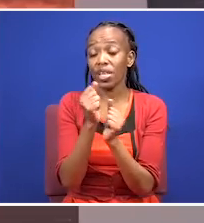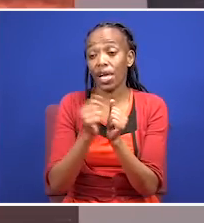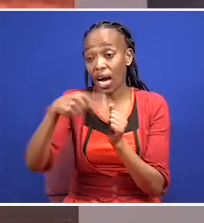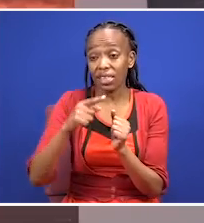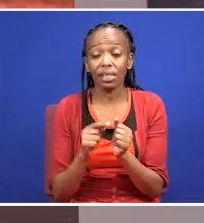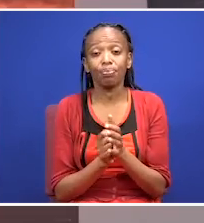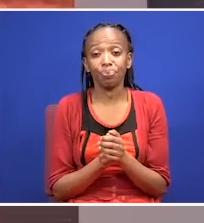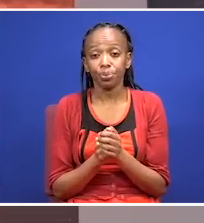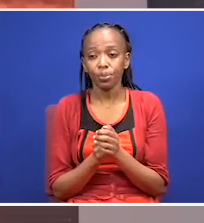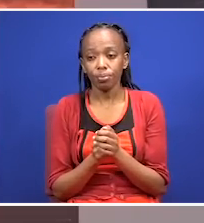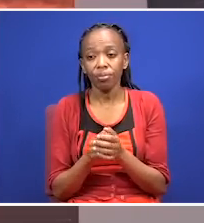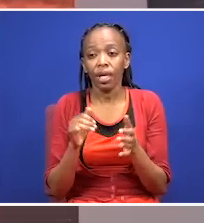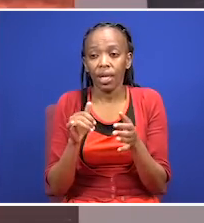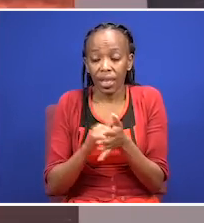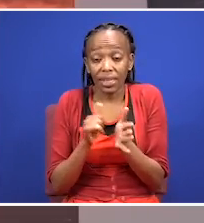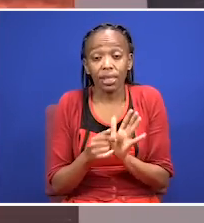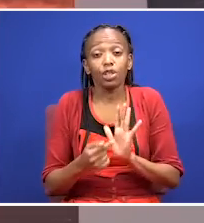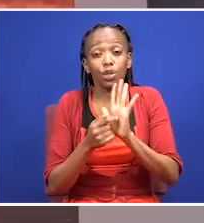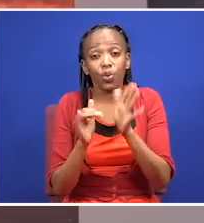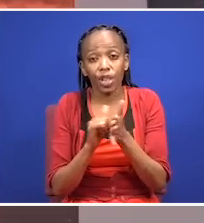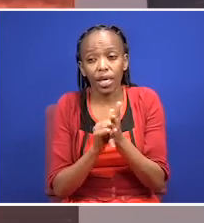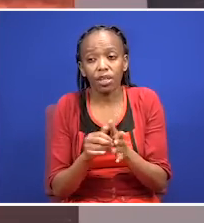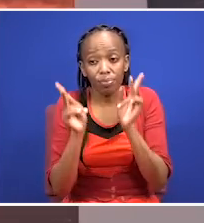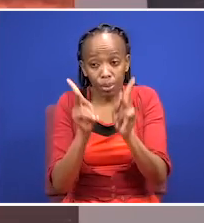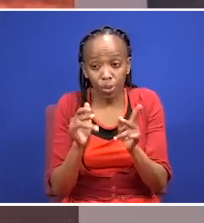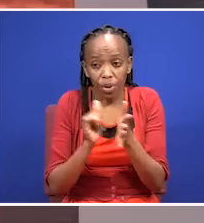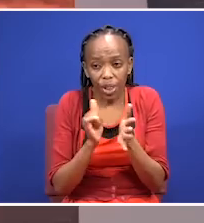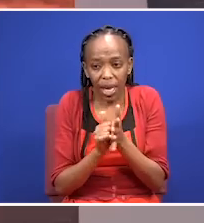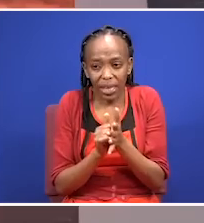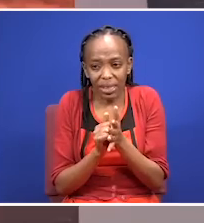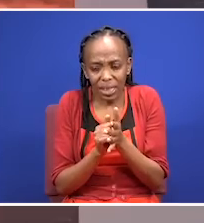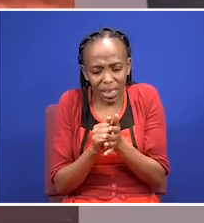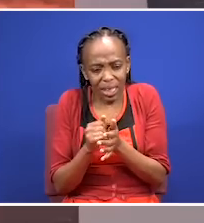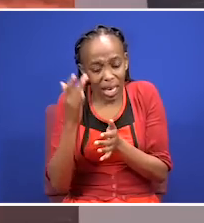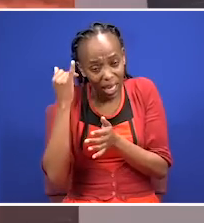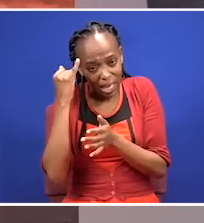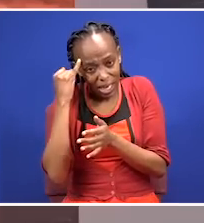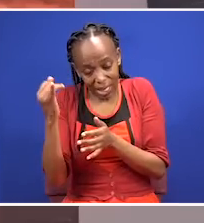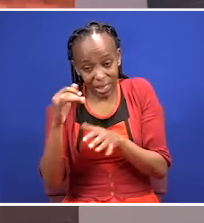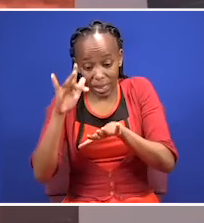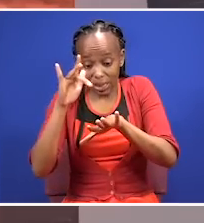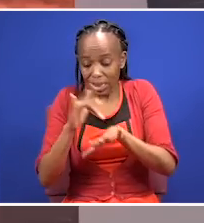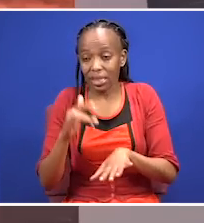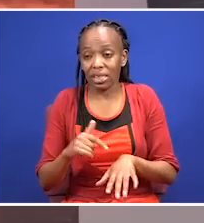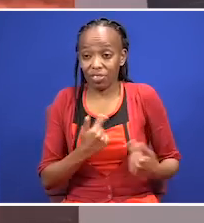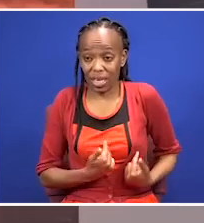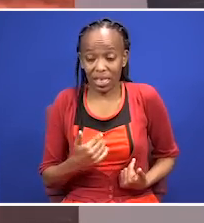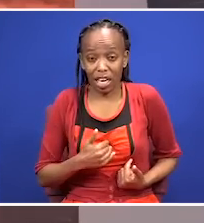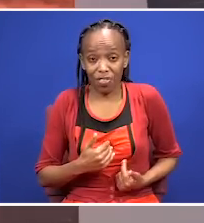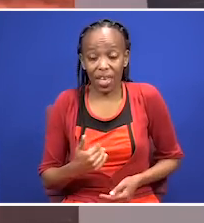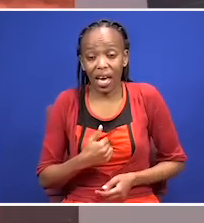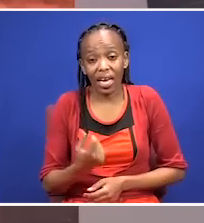scriptures that's an indicator of a people that had sensitivity they were having